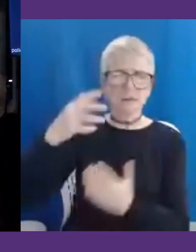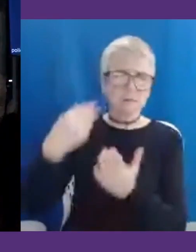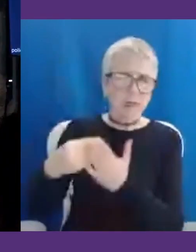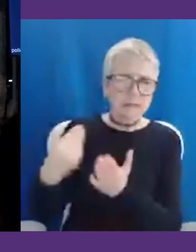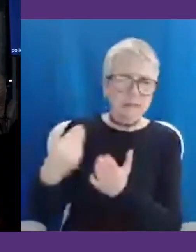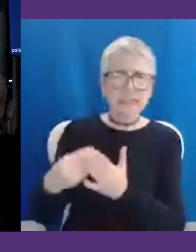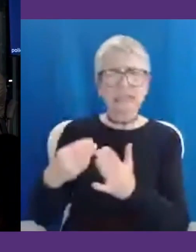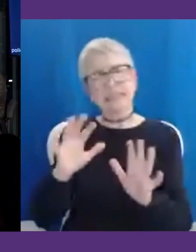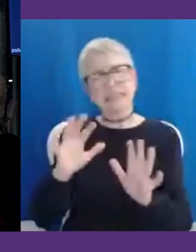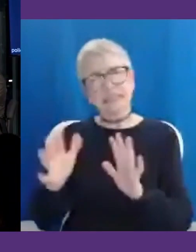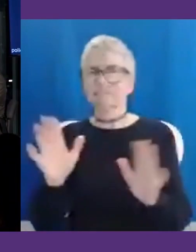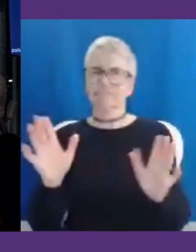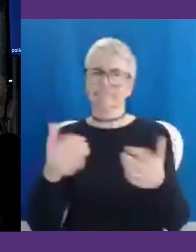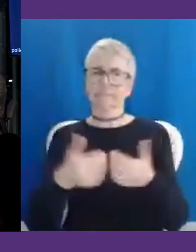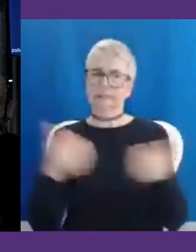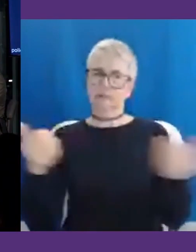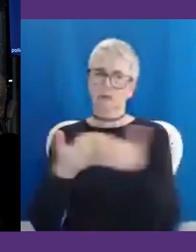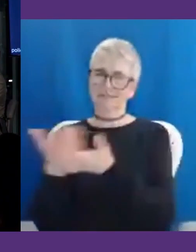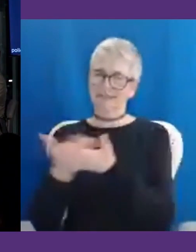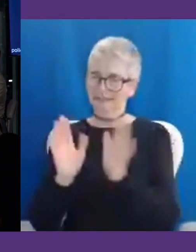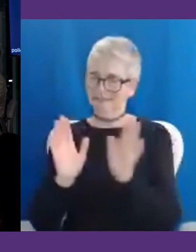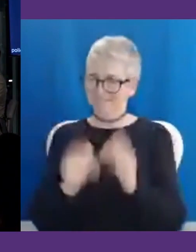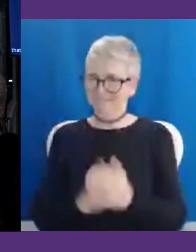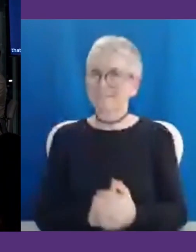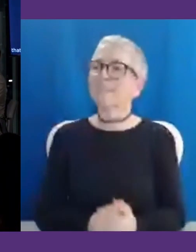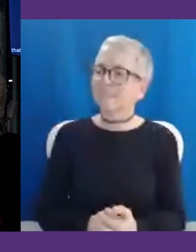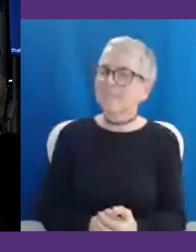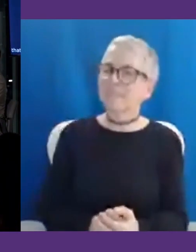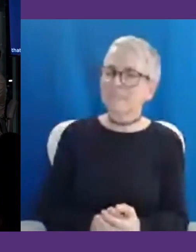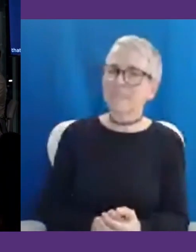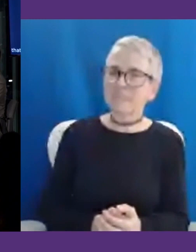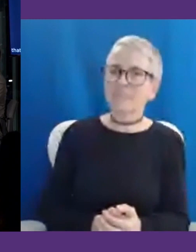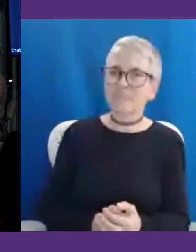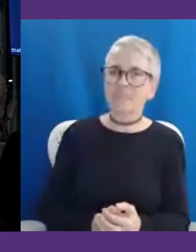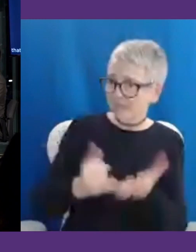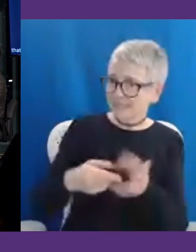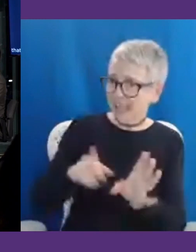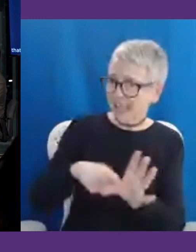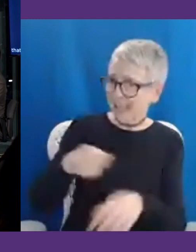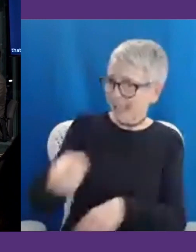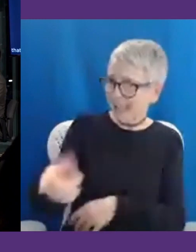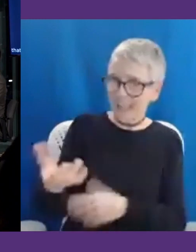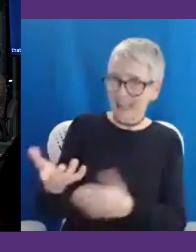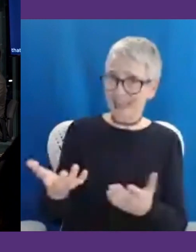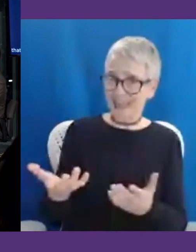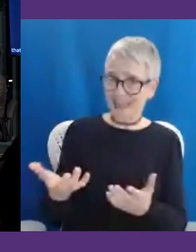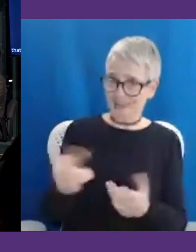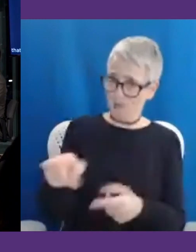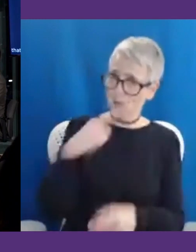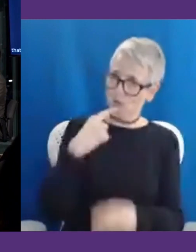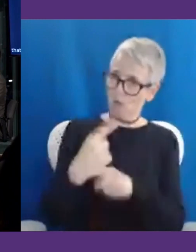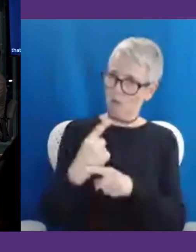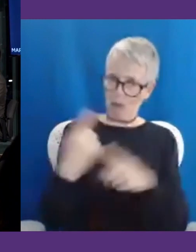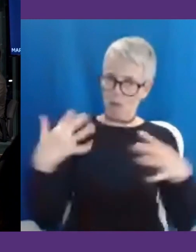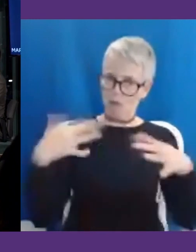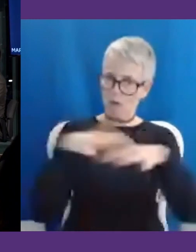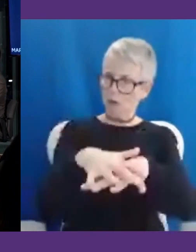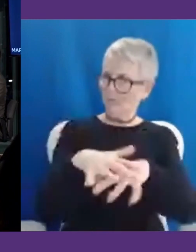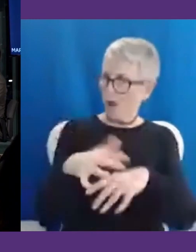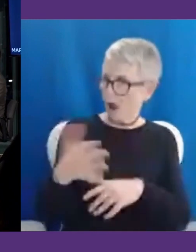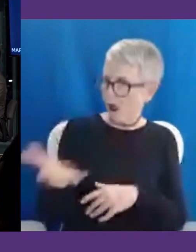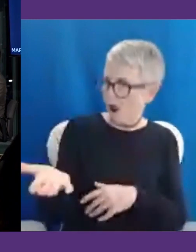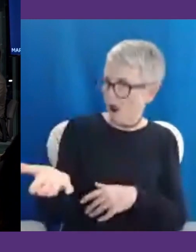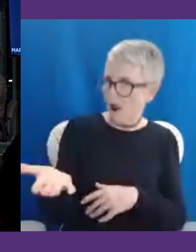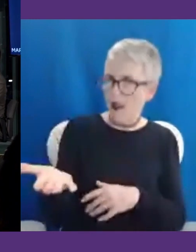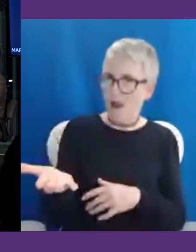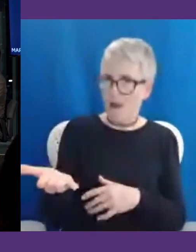And Shani, you're describing an intersectionality which you were clearly concerned about when we met and we were talking about it. That went